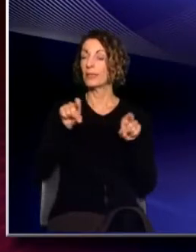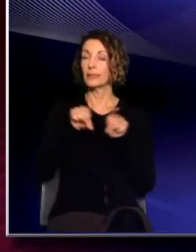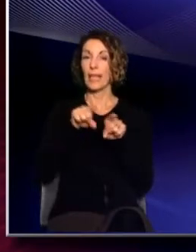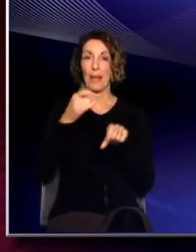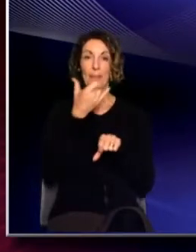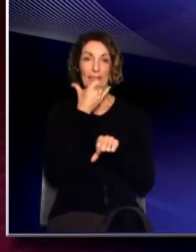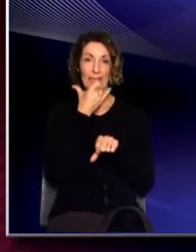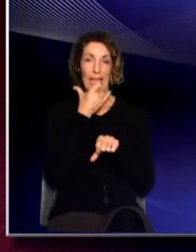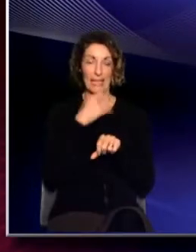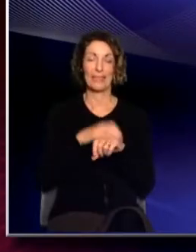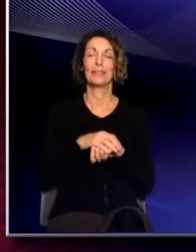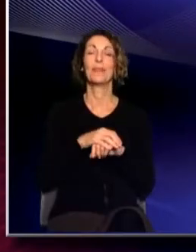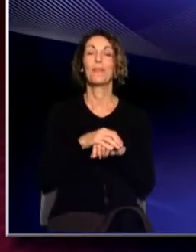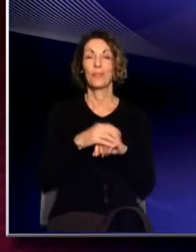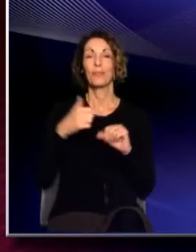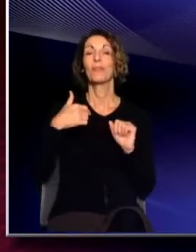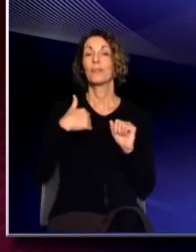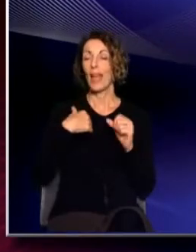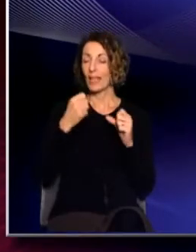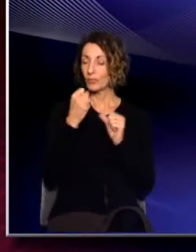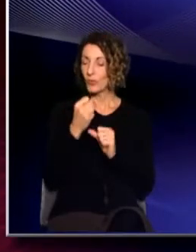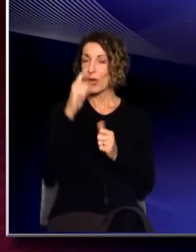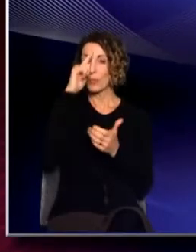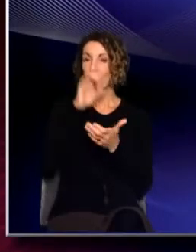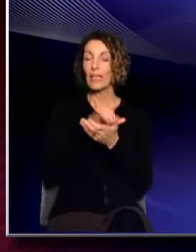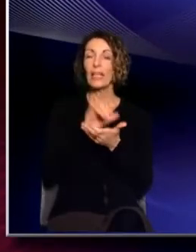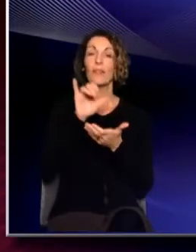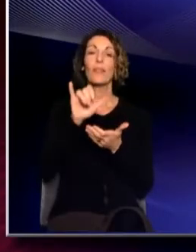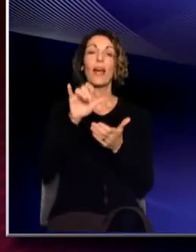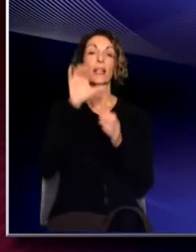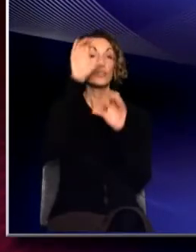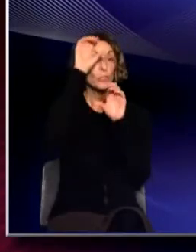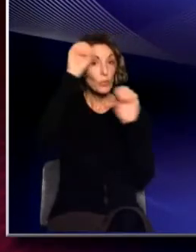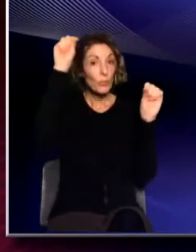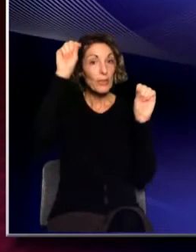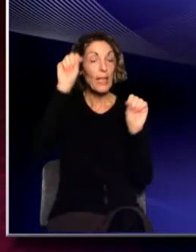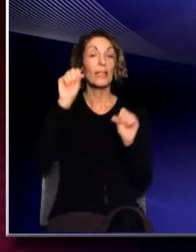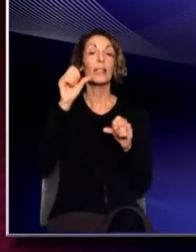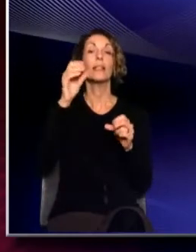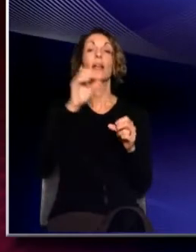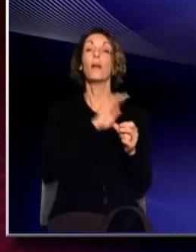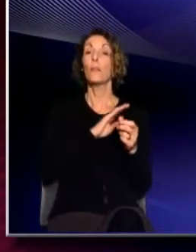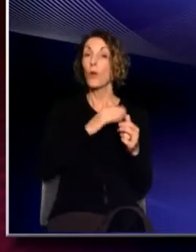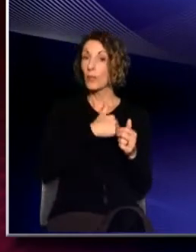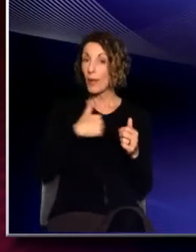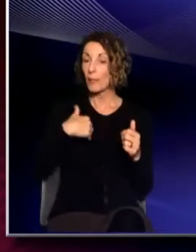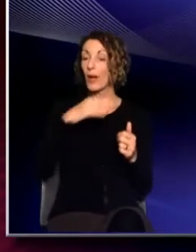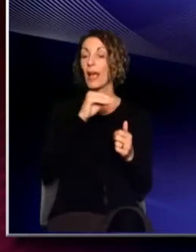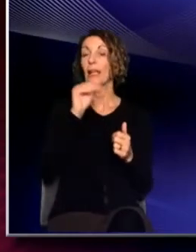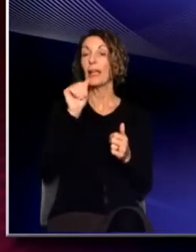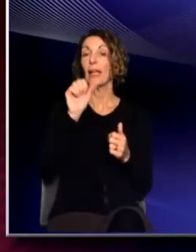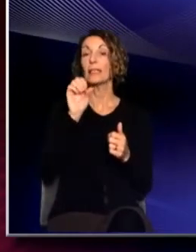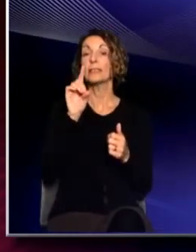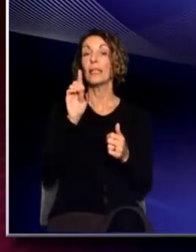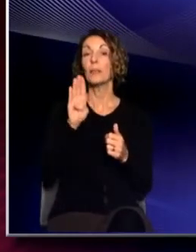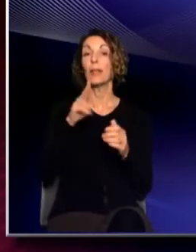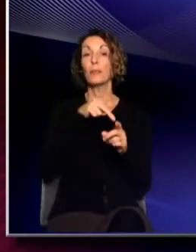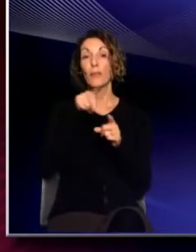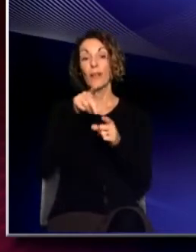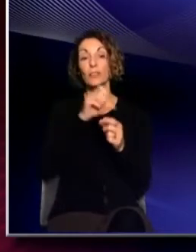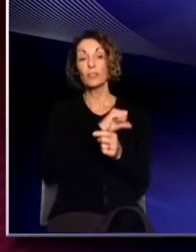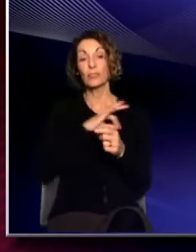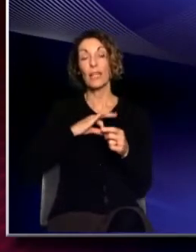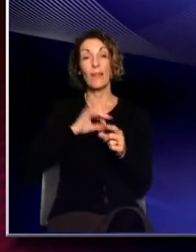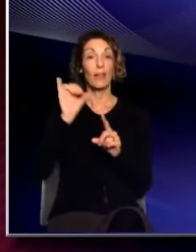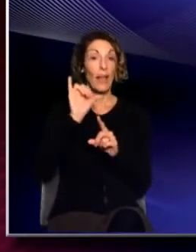mistake. I strongly believe that the superintendent, board members, and ASDB professional staff, such as